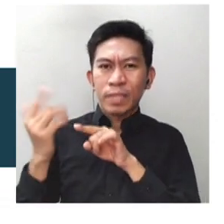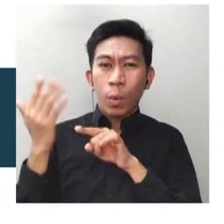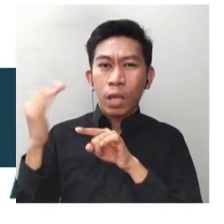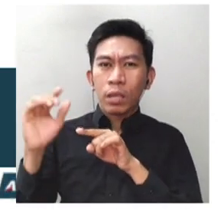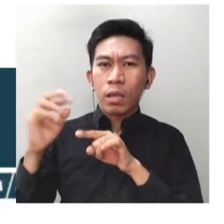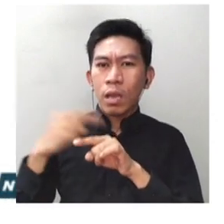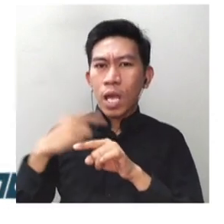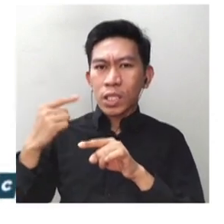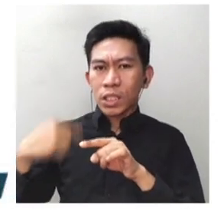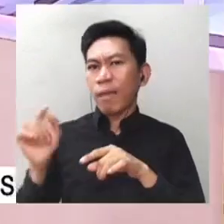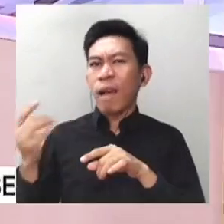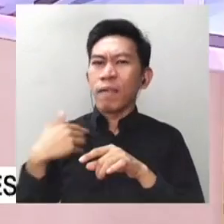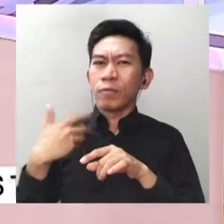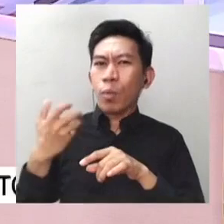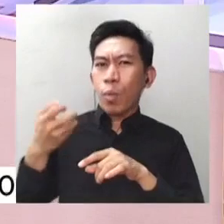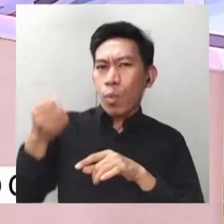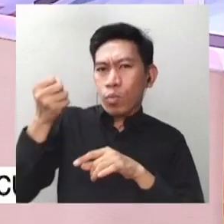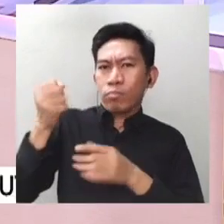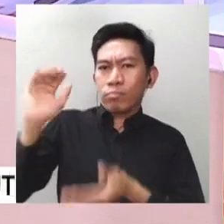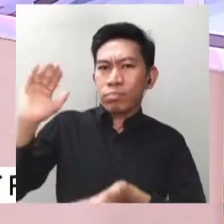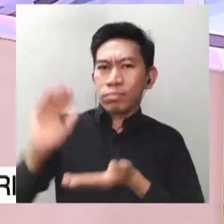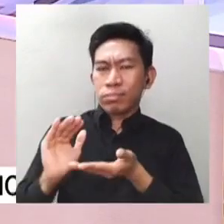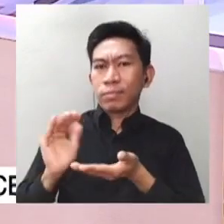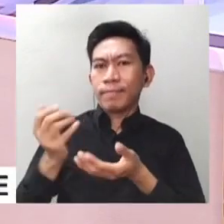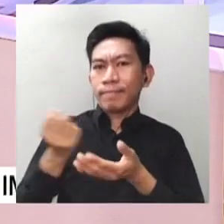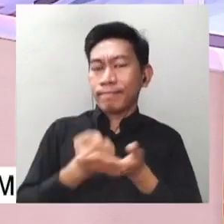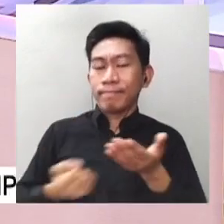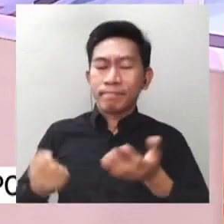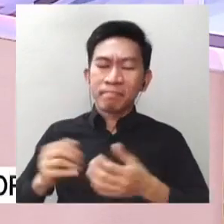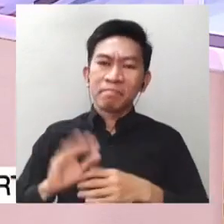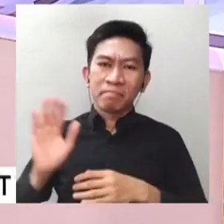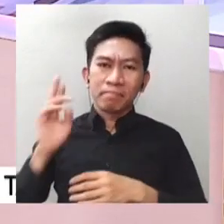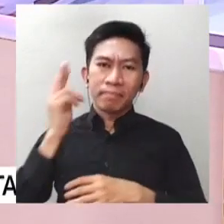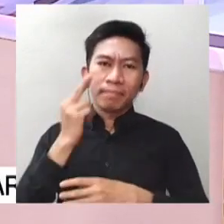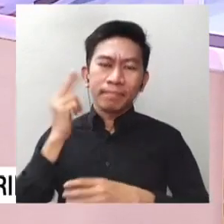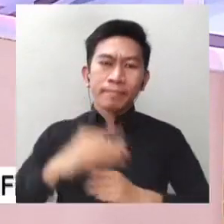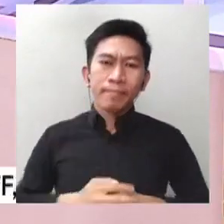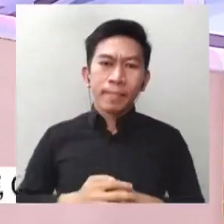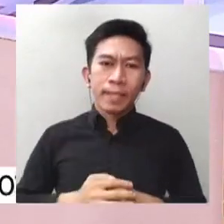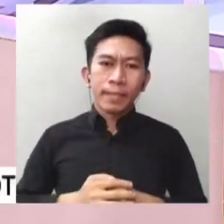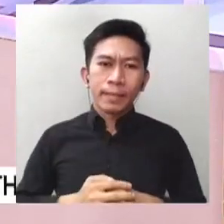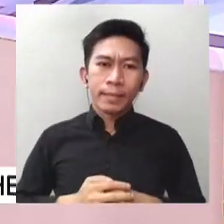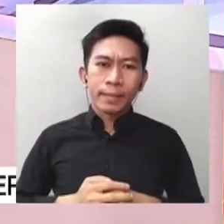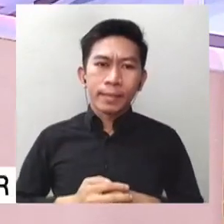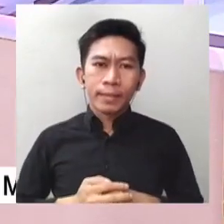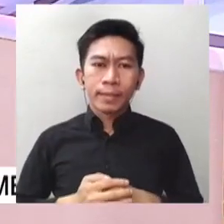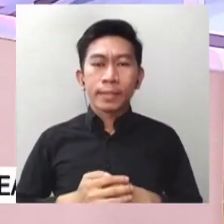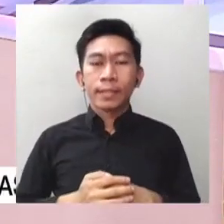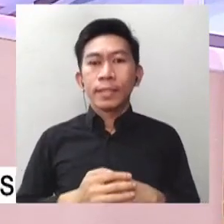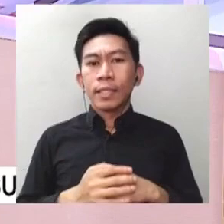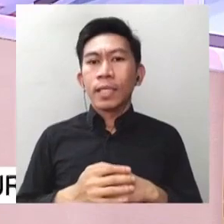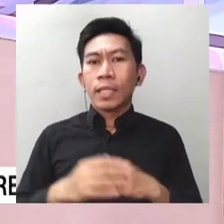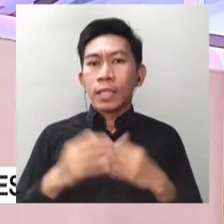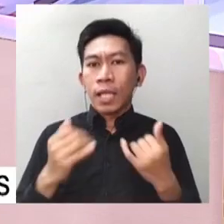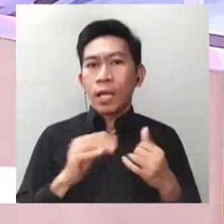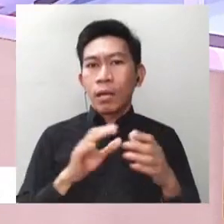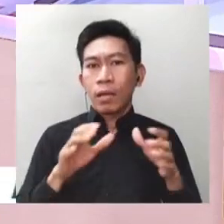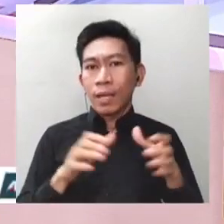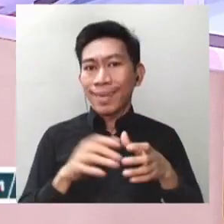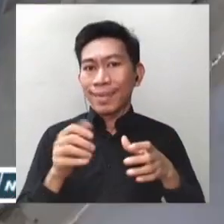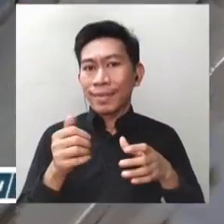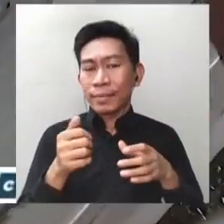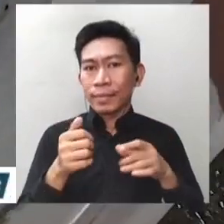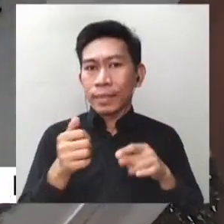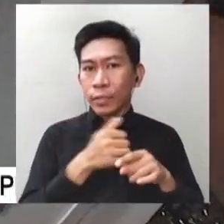supply cuts. The Philippine Transportation Department set to distribute billions of pesos in fuel subsidies to